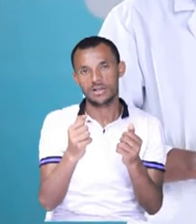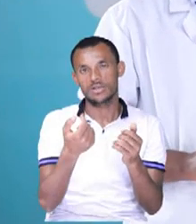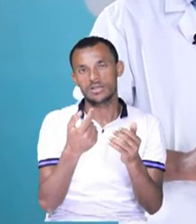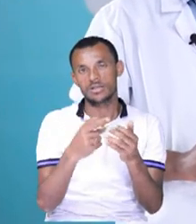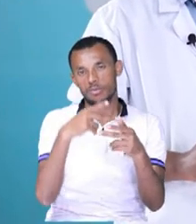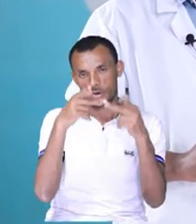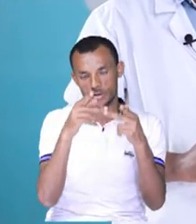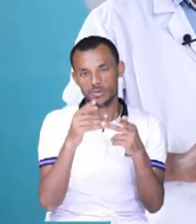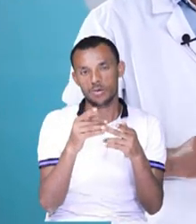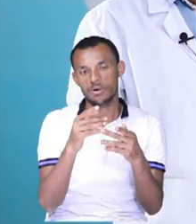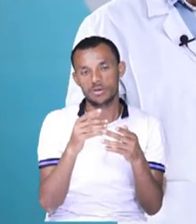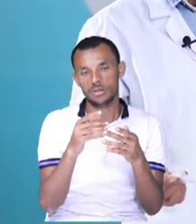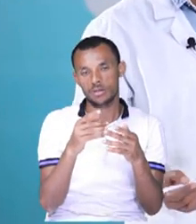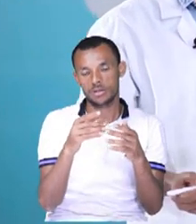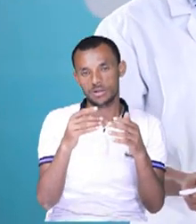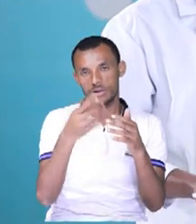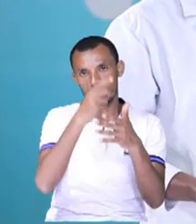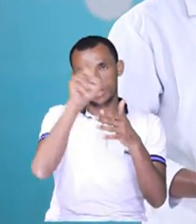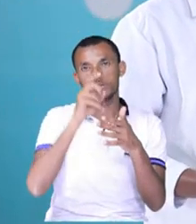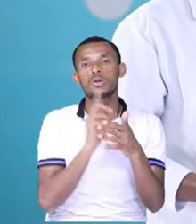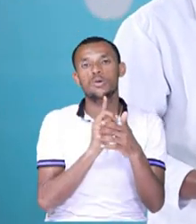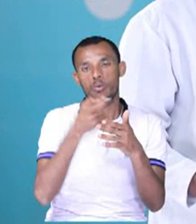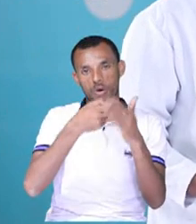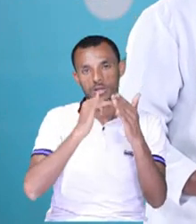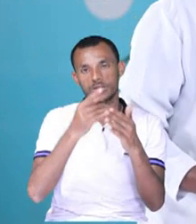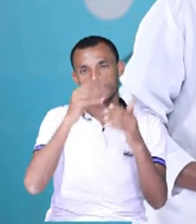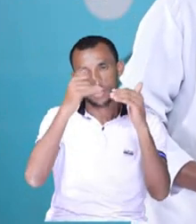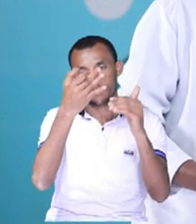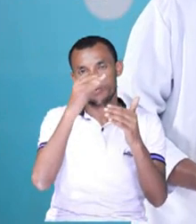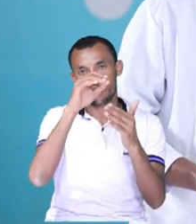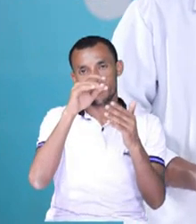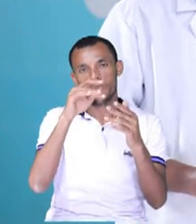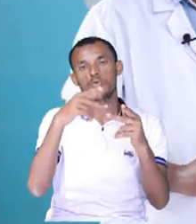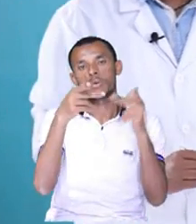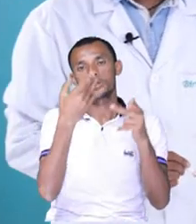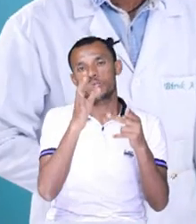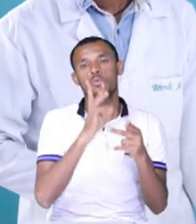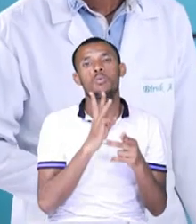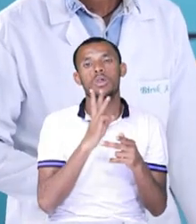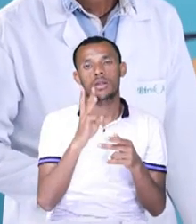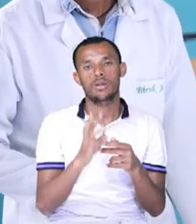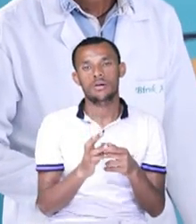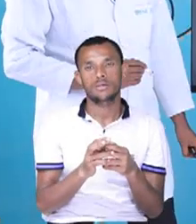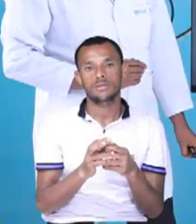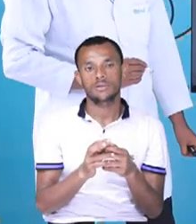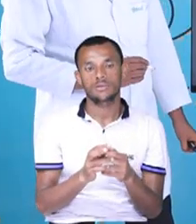N2. What is the question? What is the rate of formation of water?